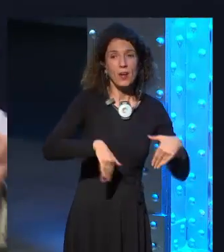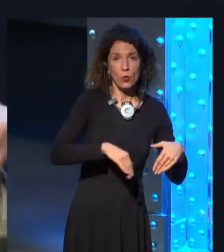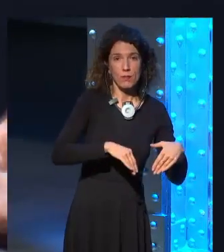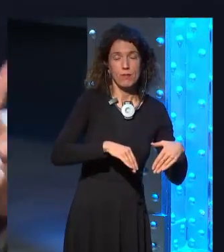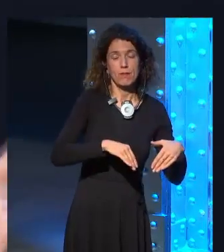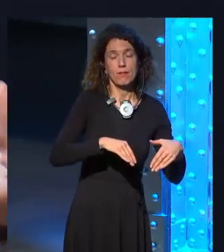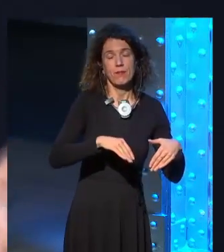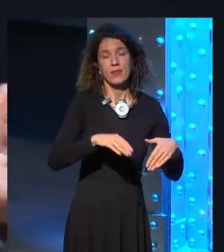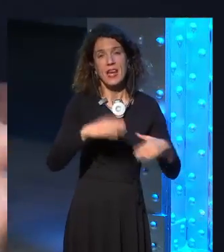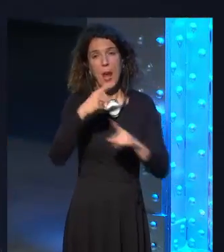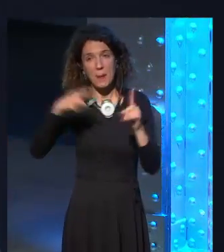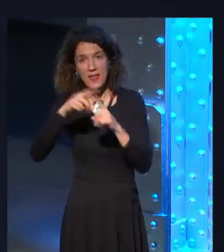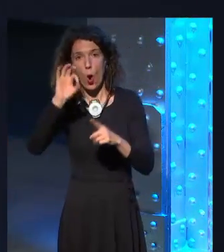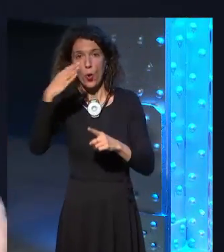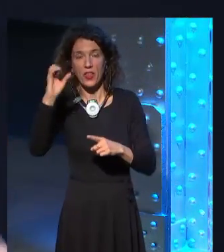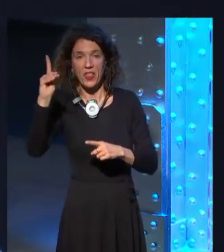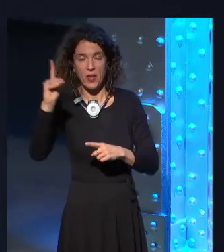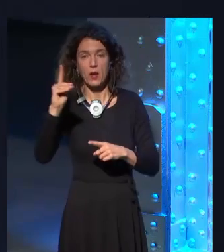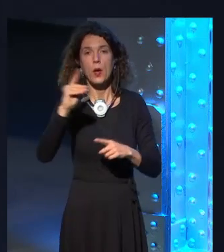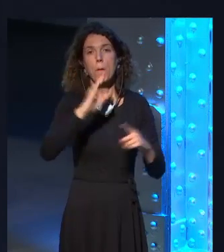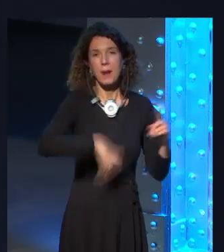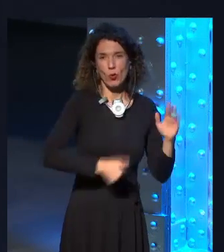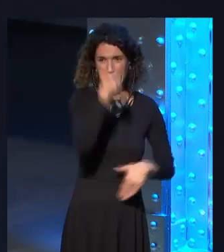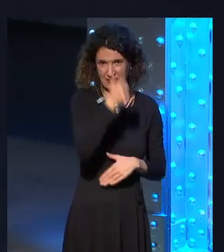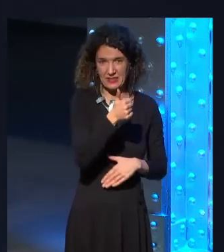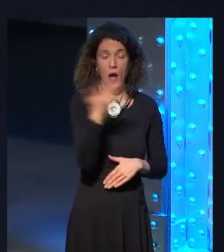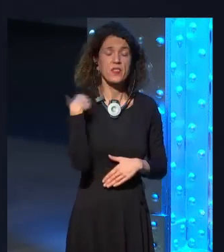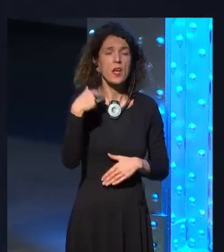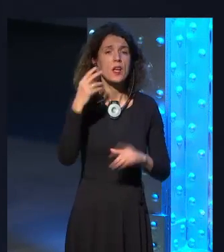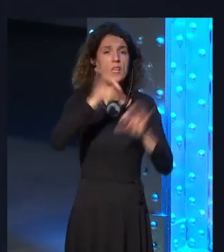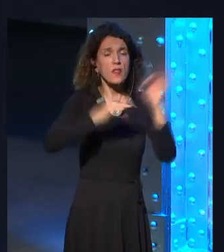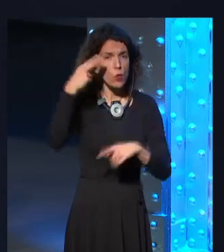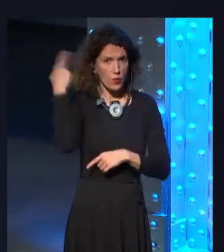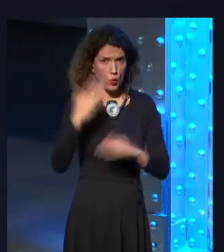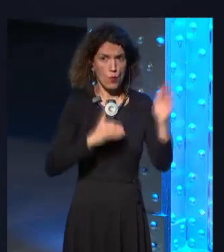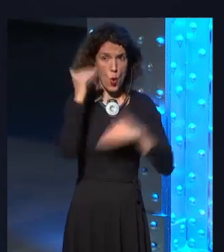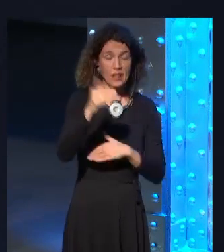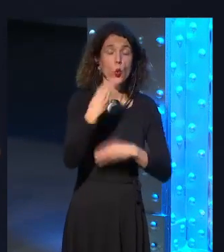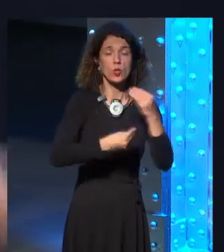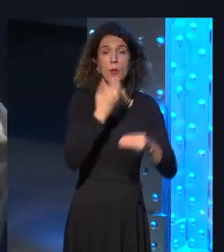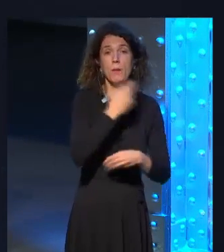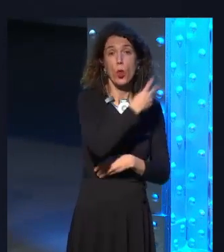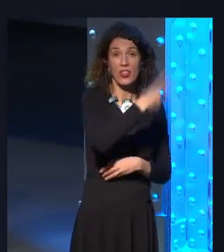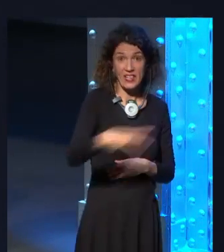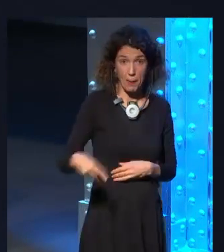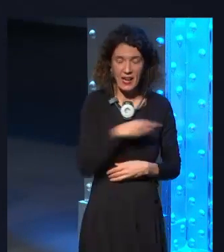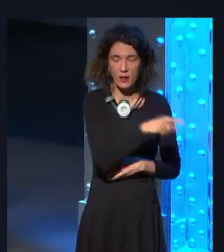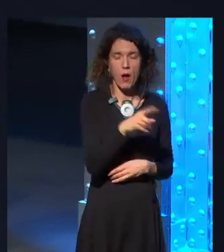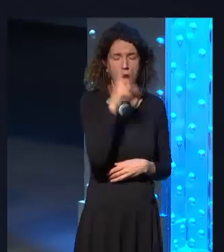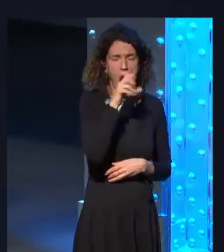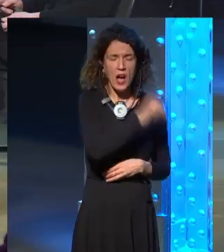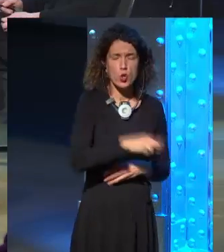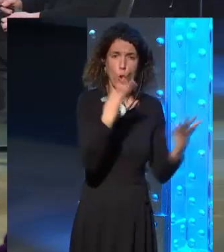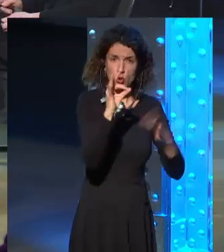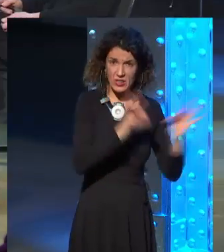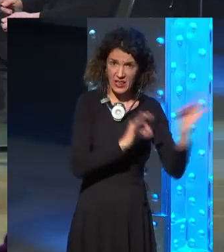We used to have really high suicide rates. So if you take the case of Denmark, back in 1980, the suicide rate